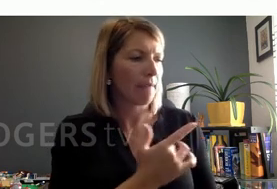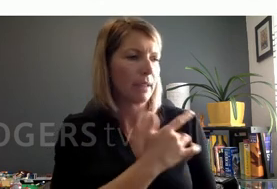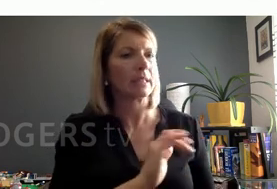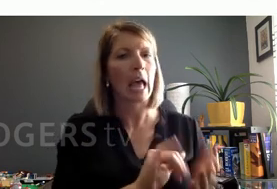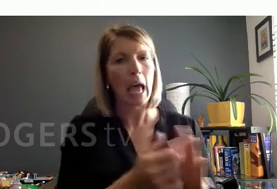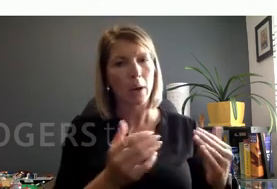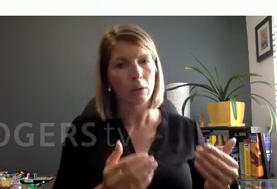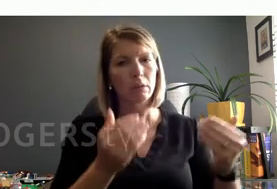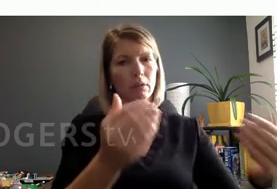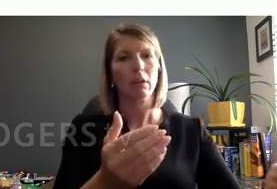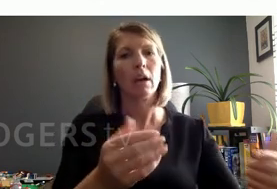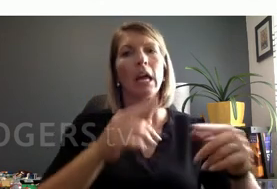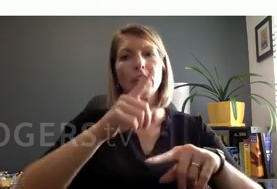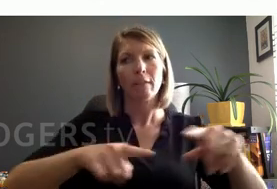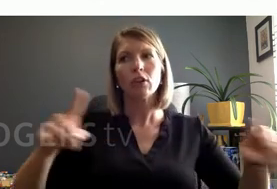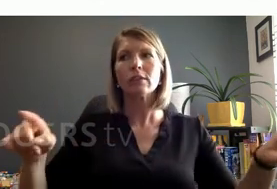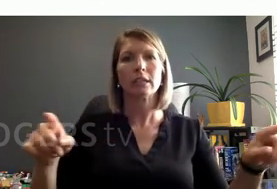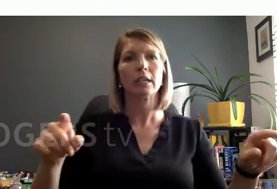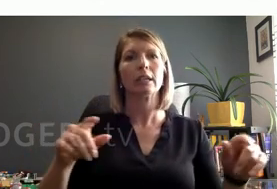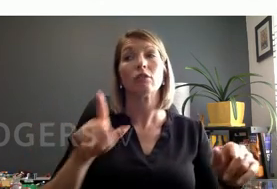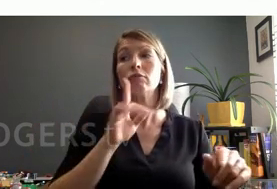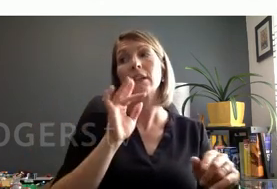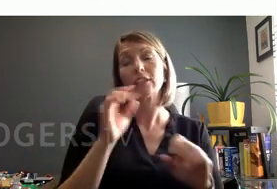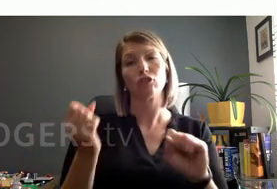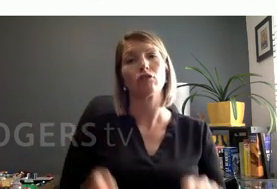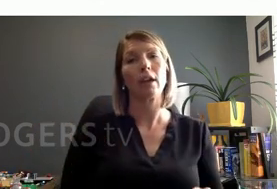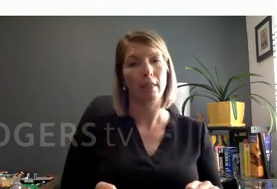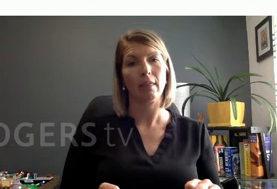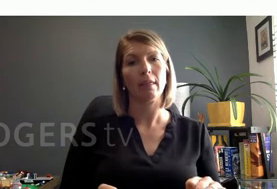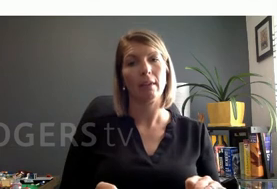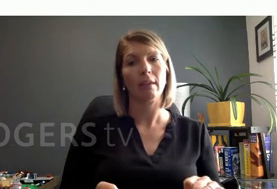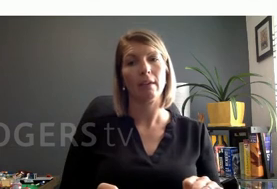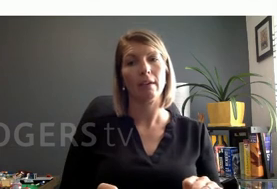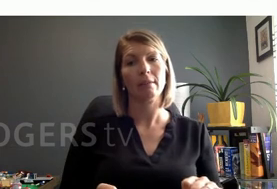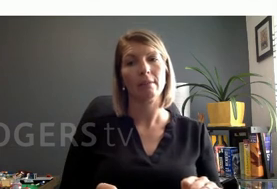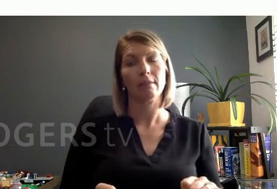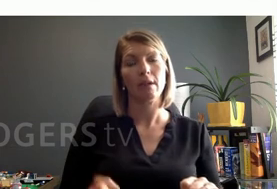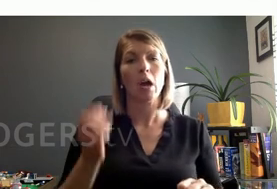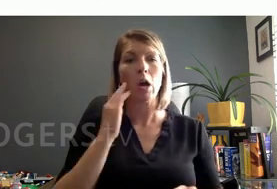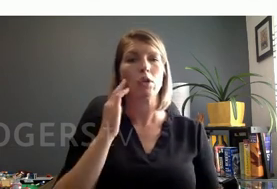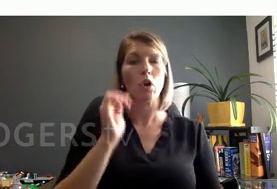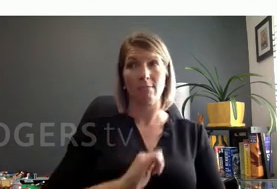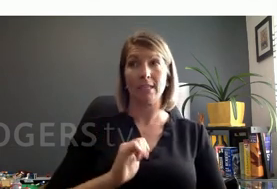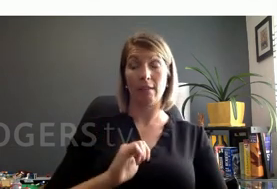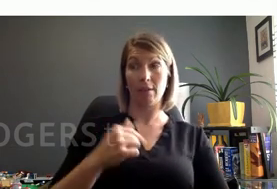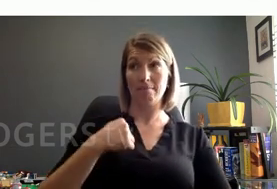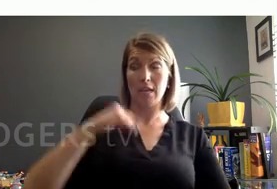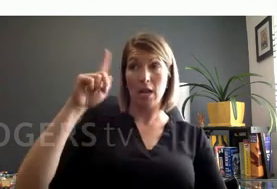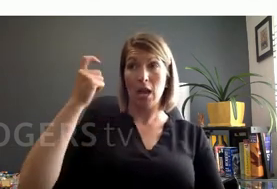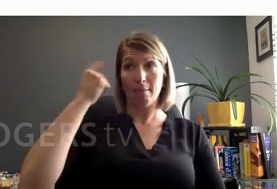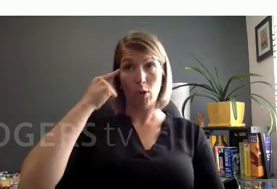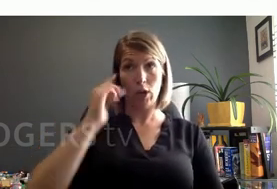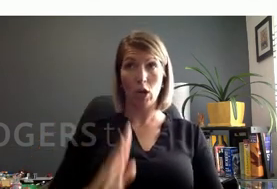strength. I can speak as an employer that when I do hire newcomers to Canada, it's